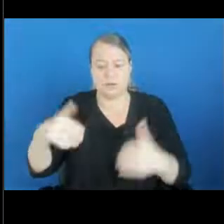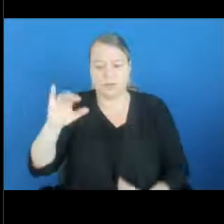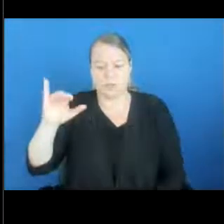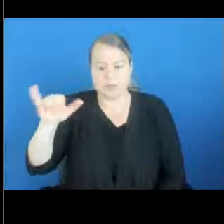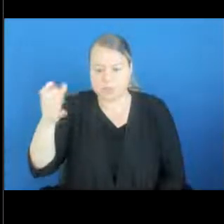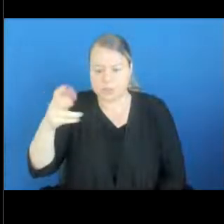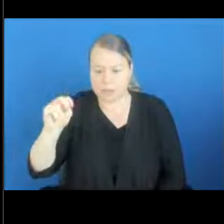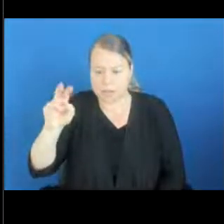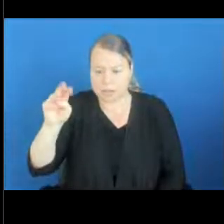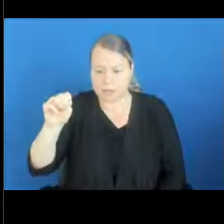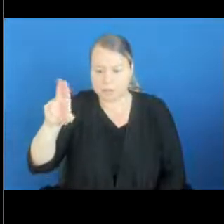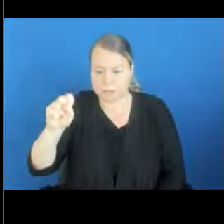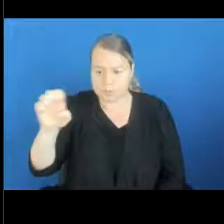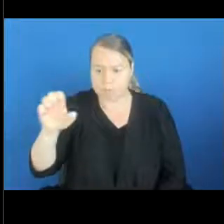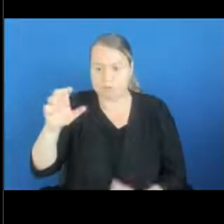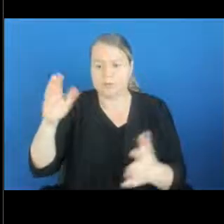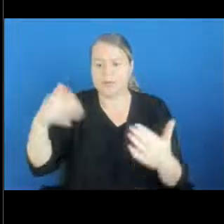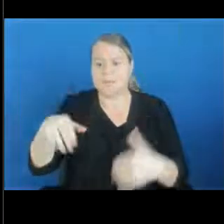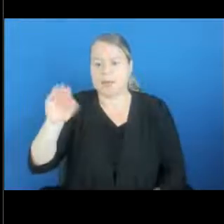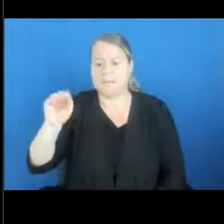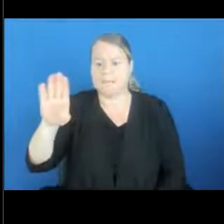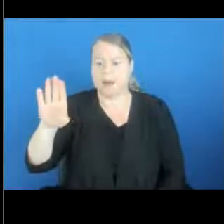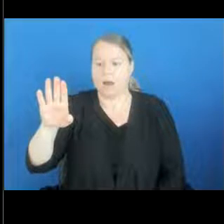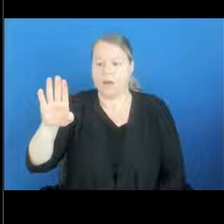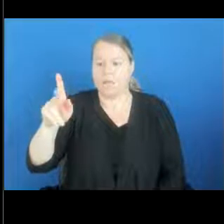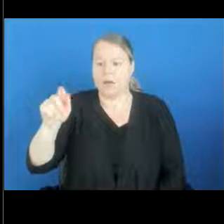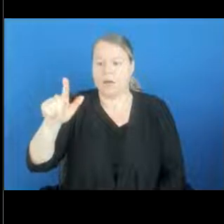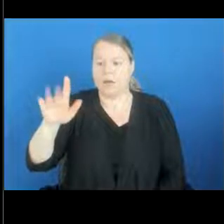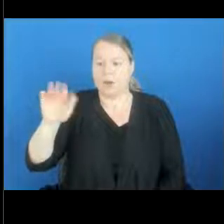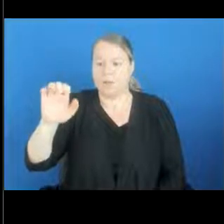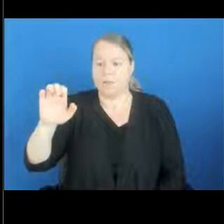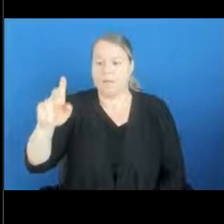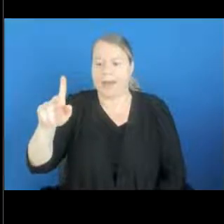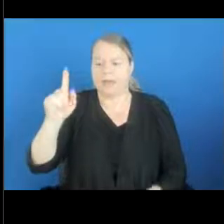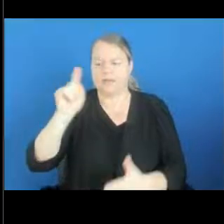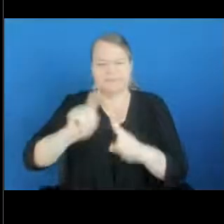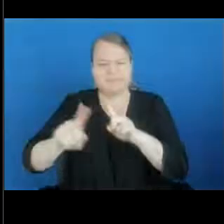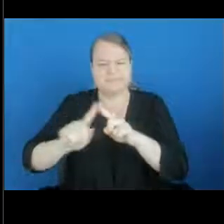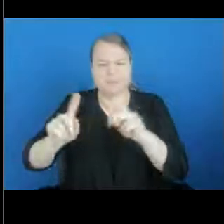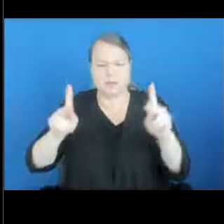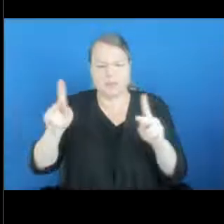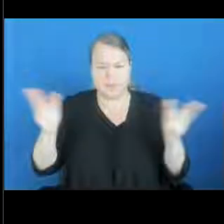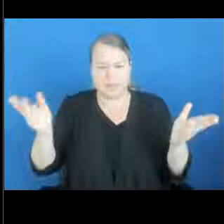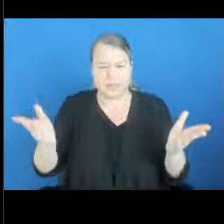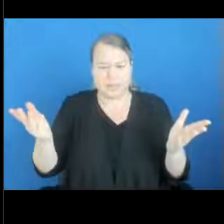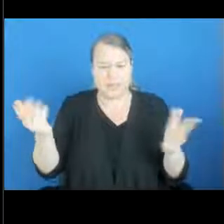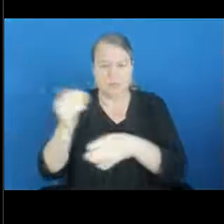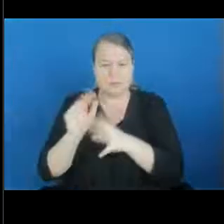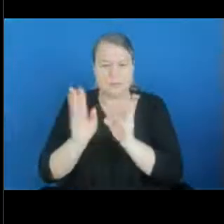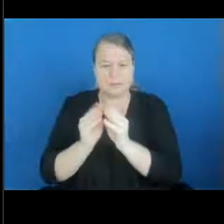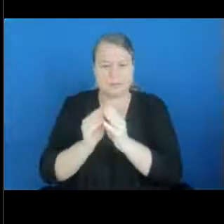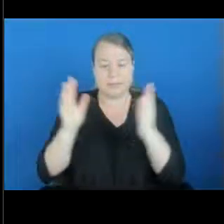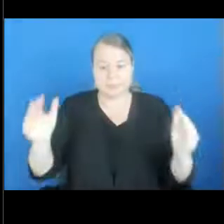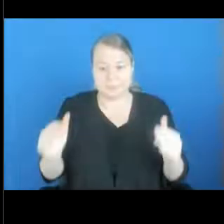Kalbach is the VDOT Consultant Design Manager with WSP. Next slide, please.